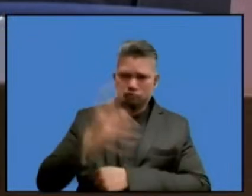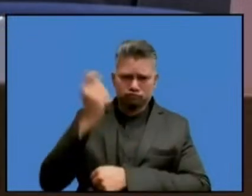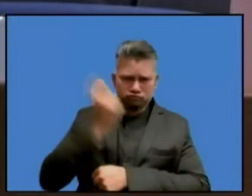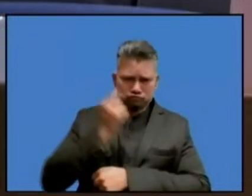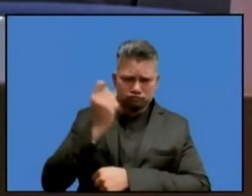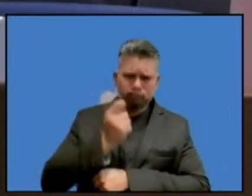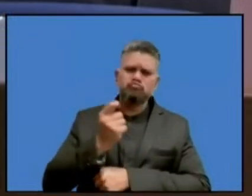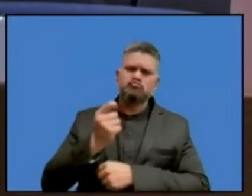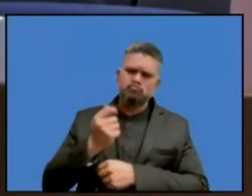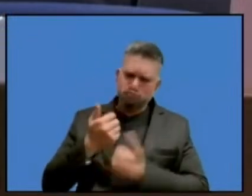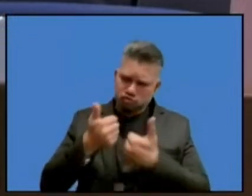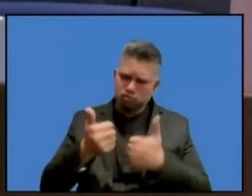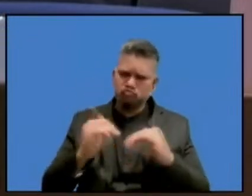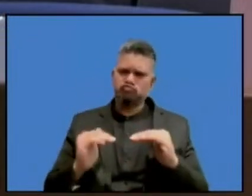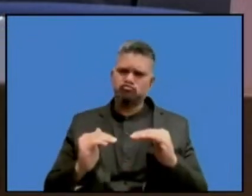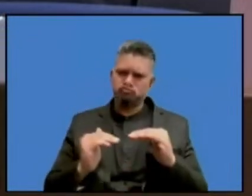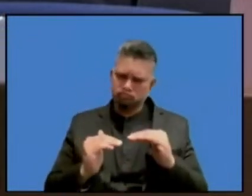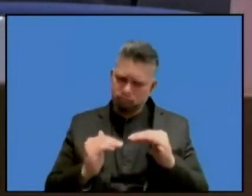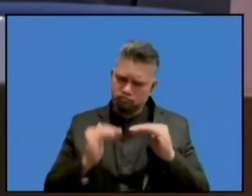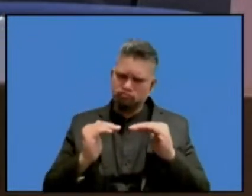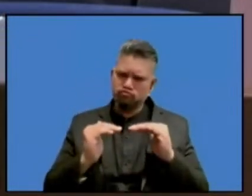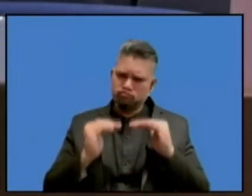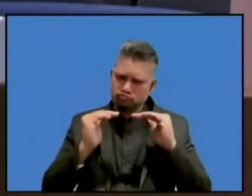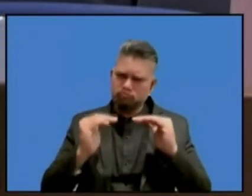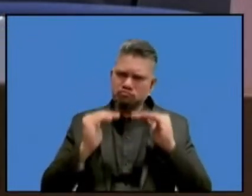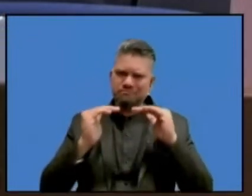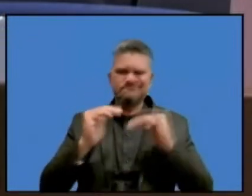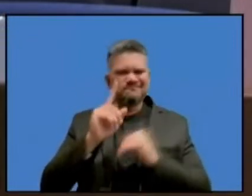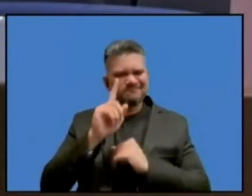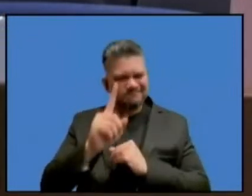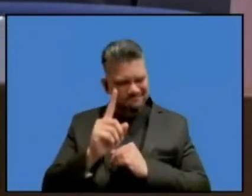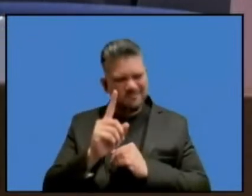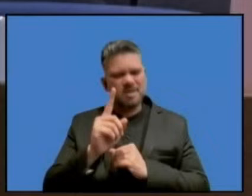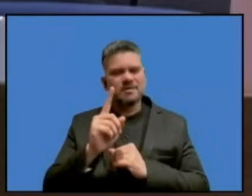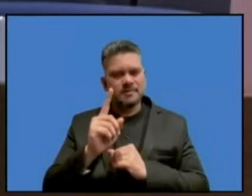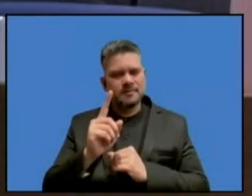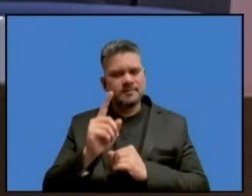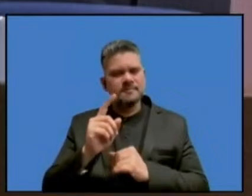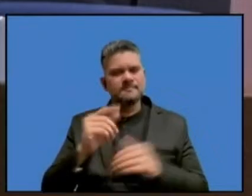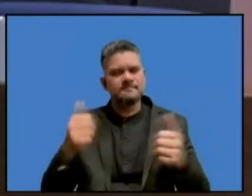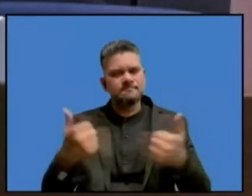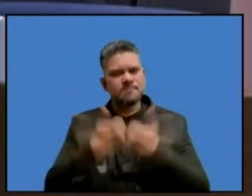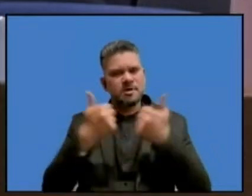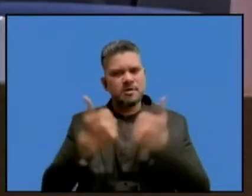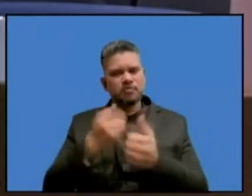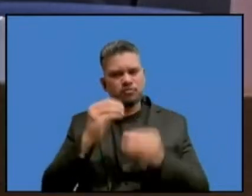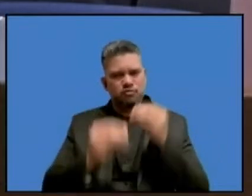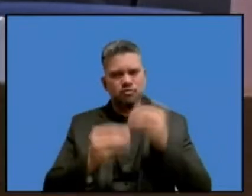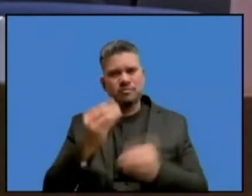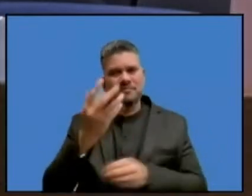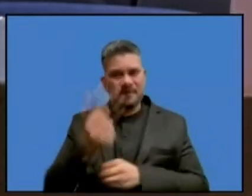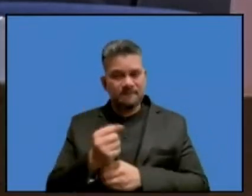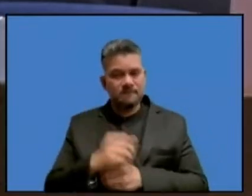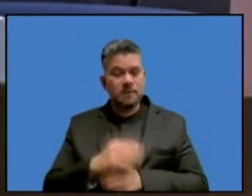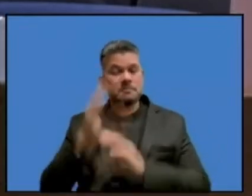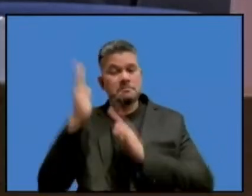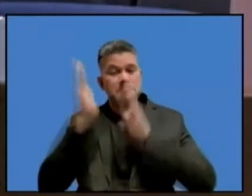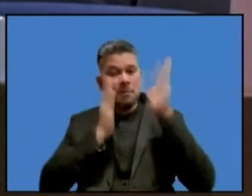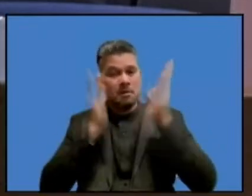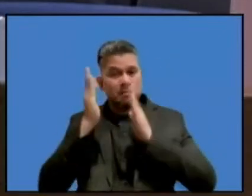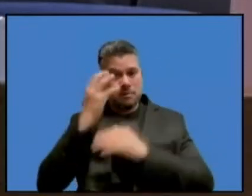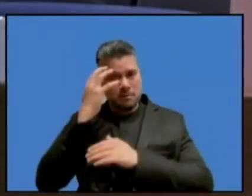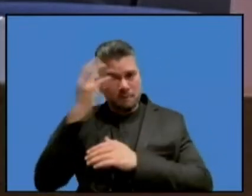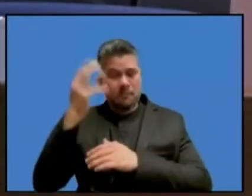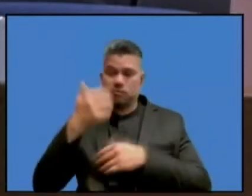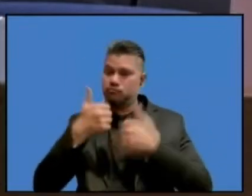remain. I would like to commend the government of Malaysia for progressive extension of migrant worker Social Security. Following the 2019 extension